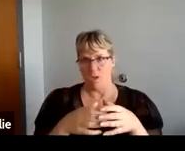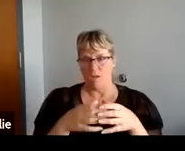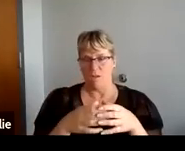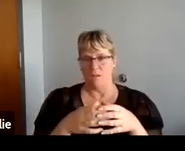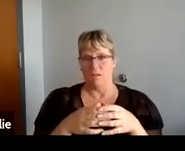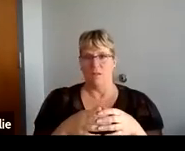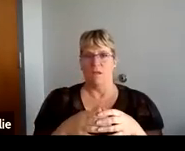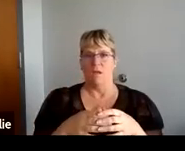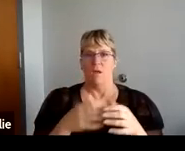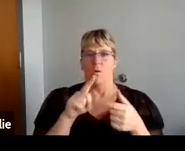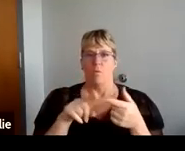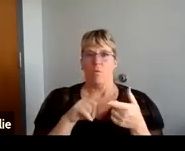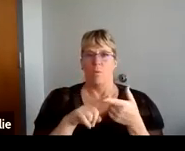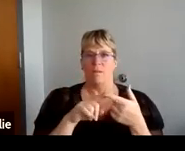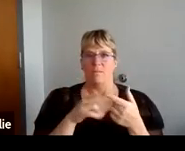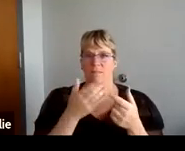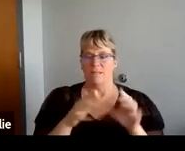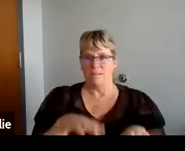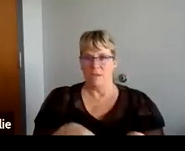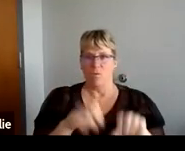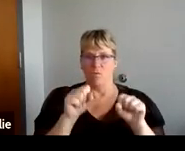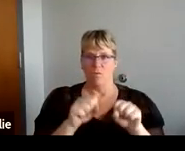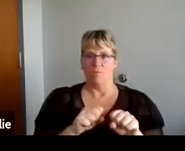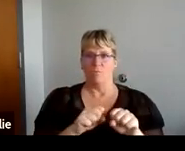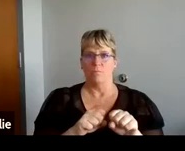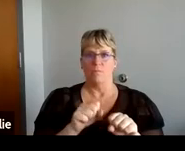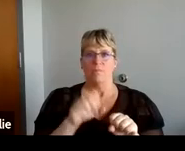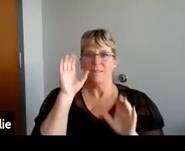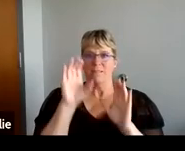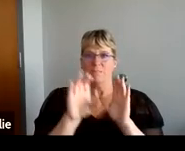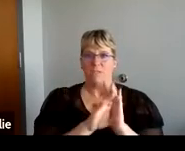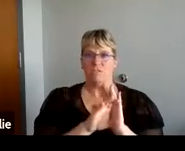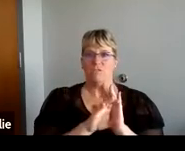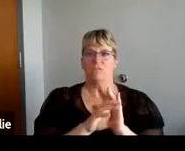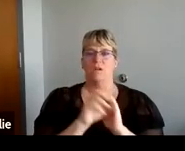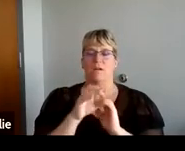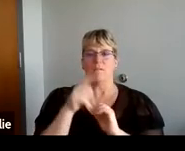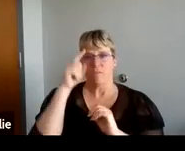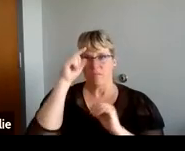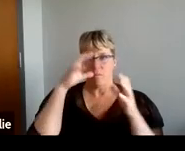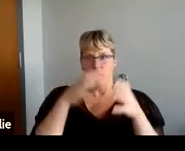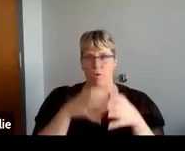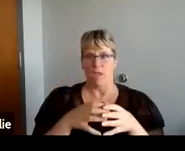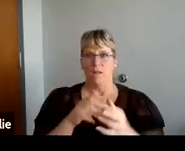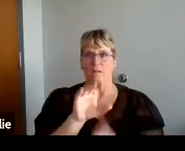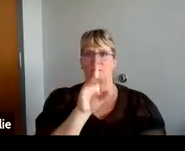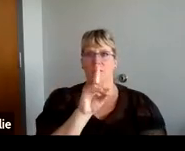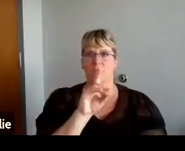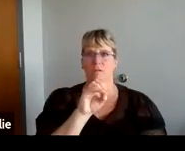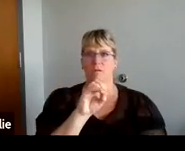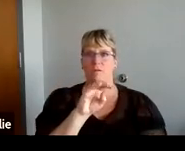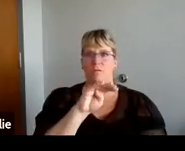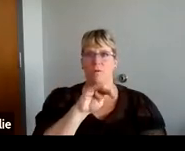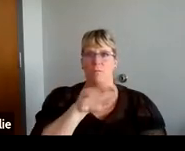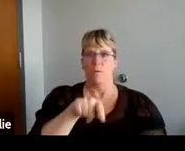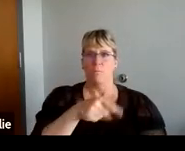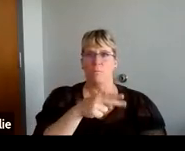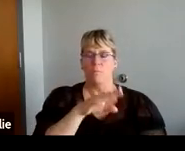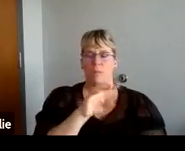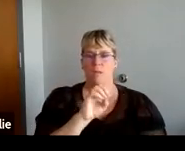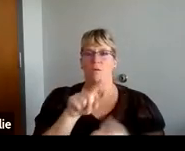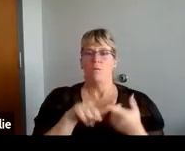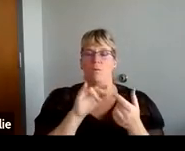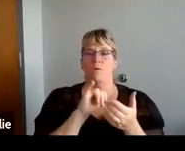regulatory systems take over. These are images of the brain looking at dopamine receptivity. Most of our substances of